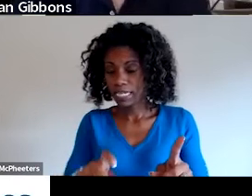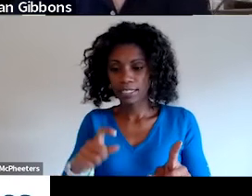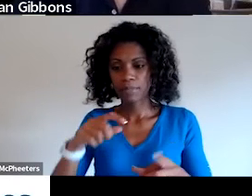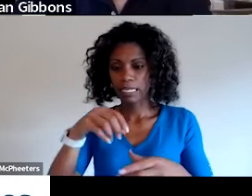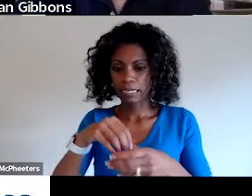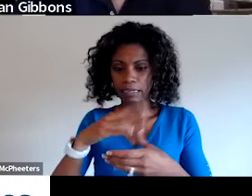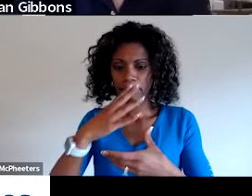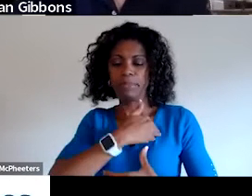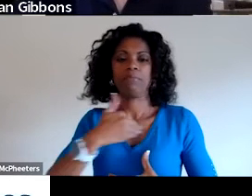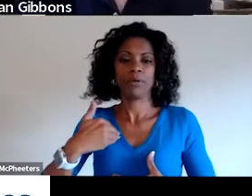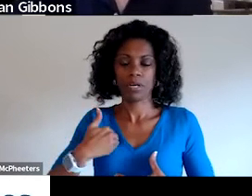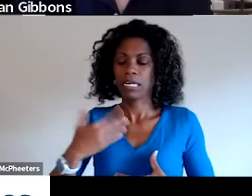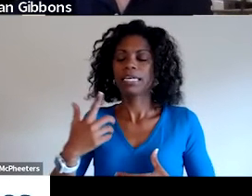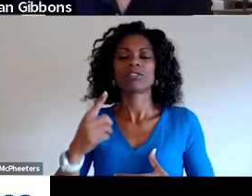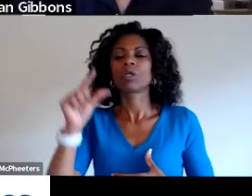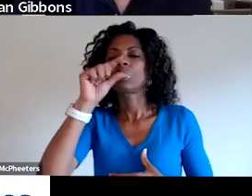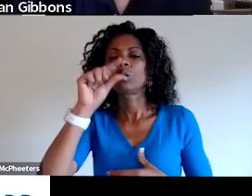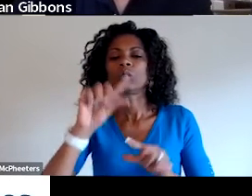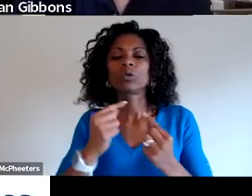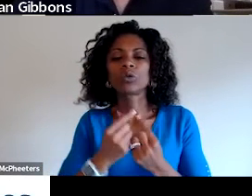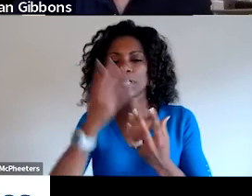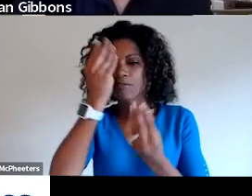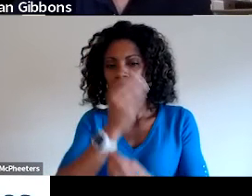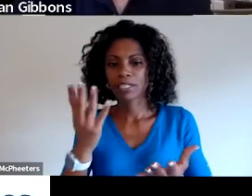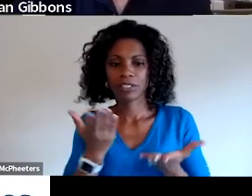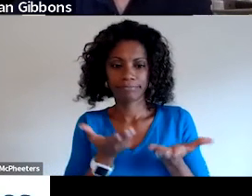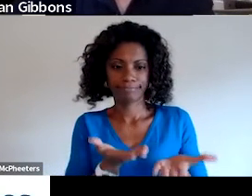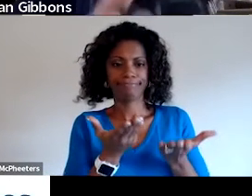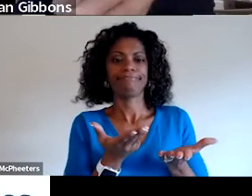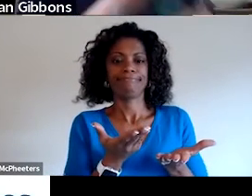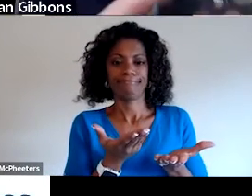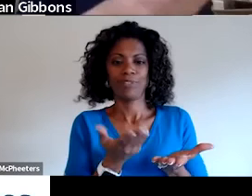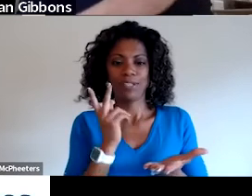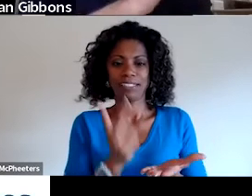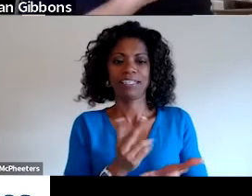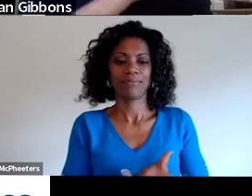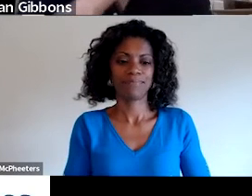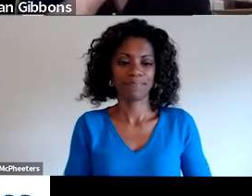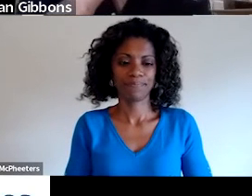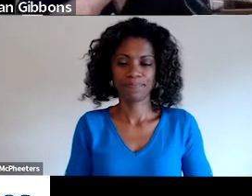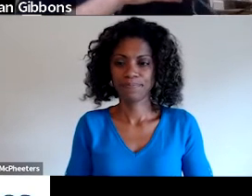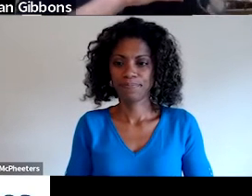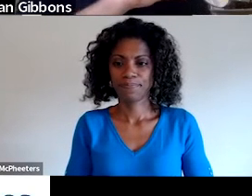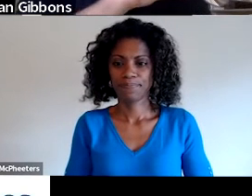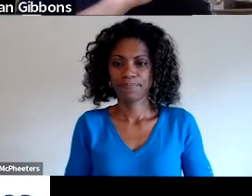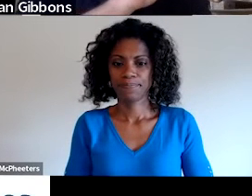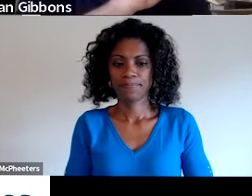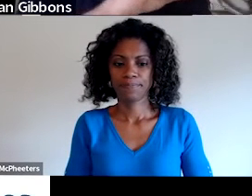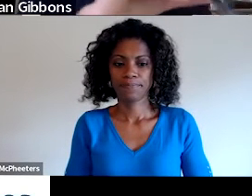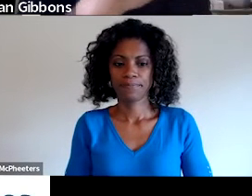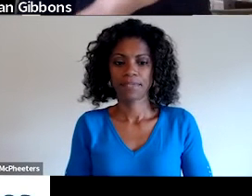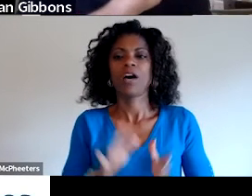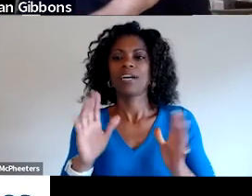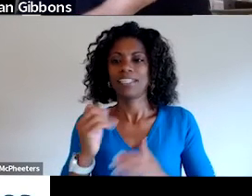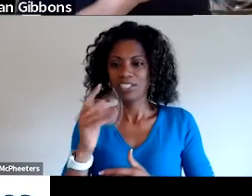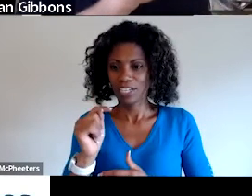take advantage. It's a Google group. Information is right there. And we will, as we get the chat online, try to put in a chat's working now. So